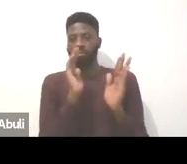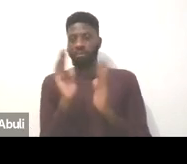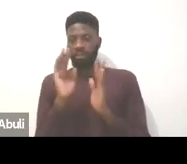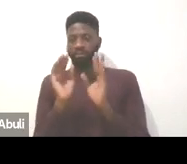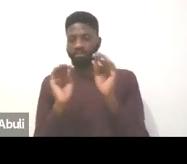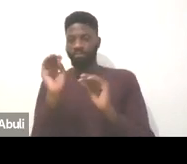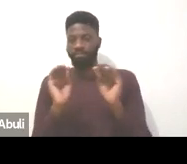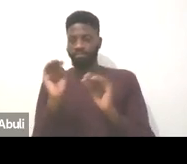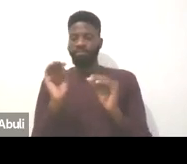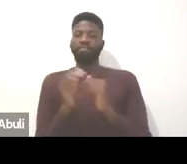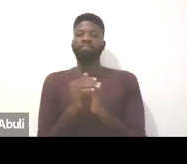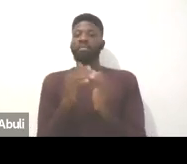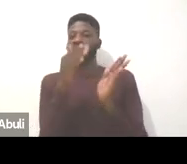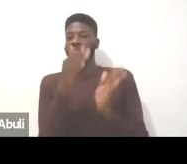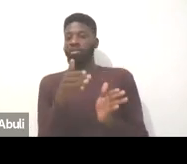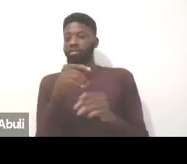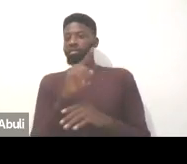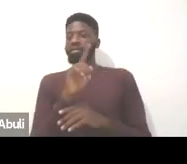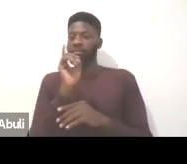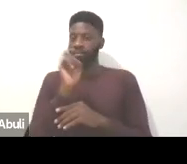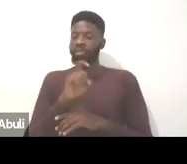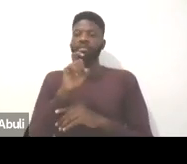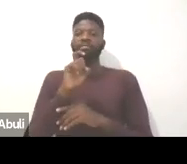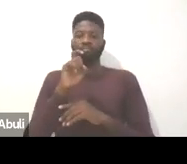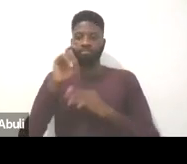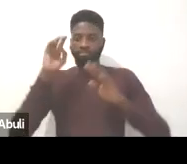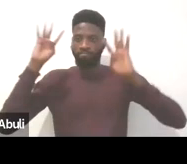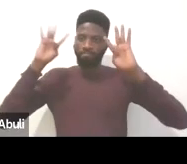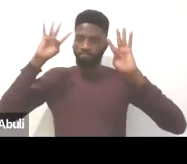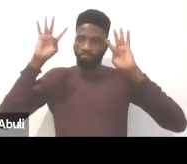guy he must have been a creative guy.